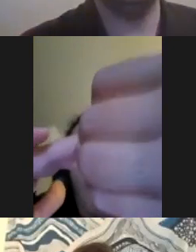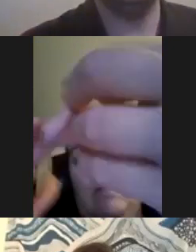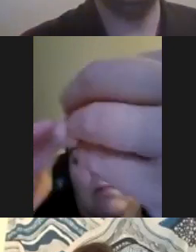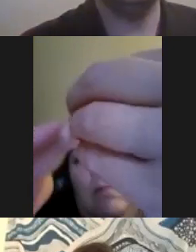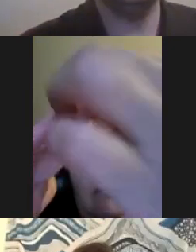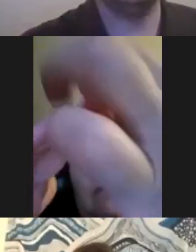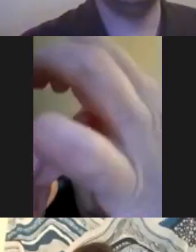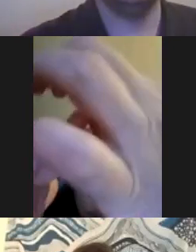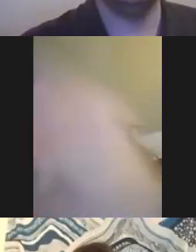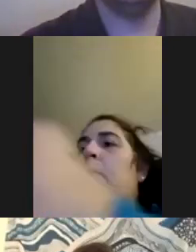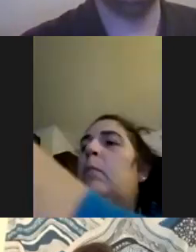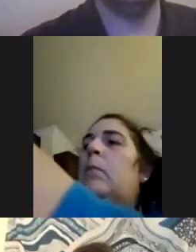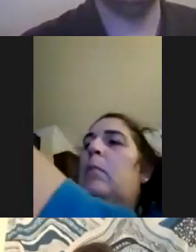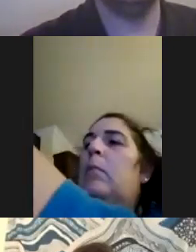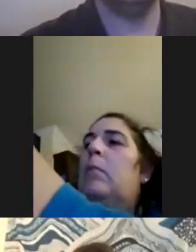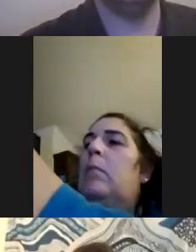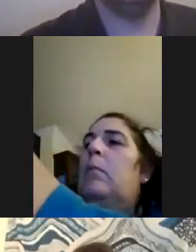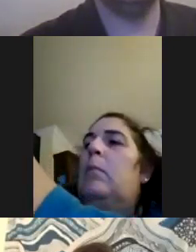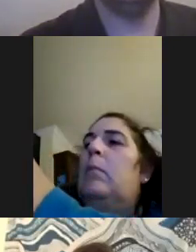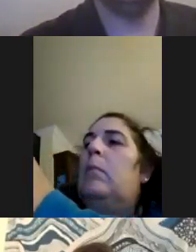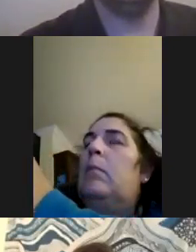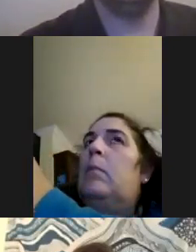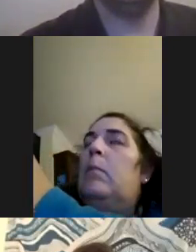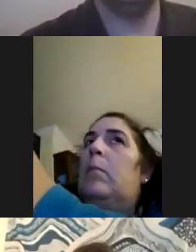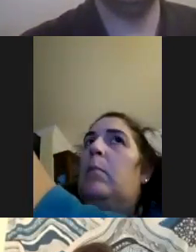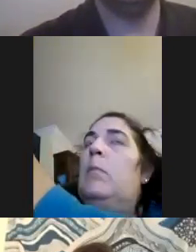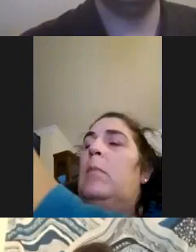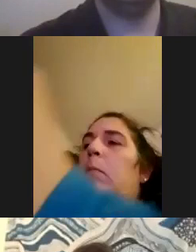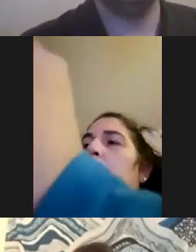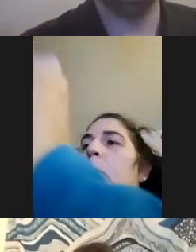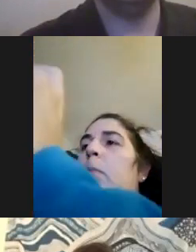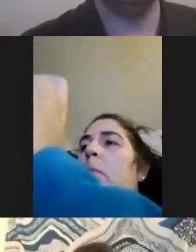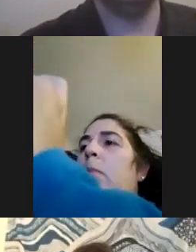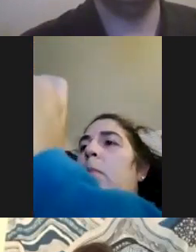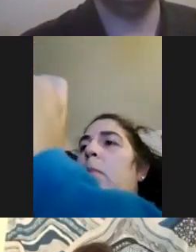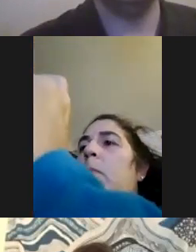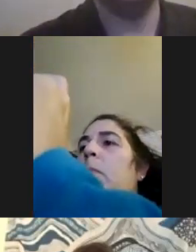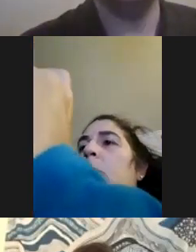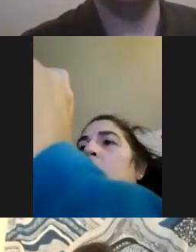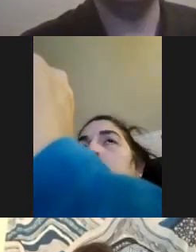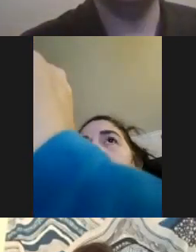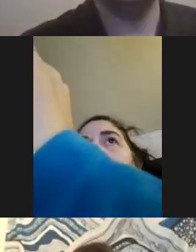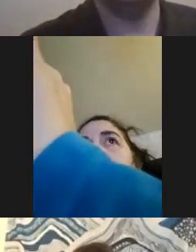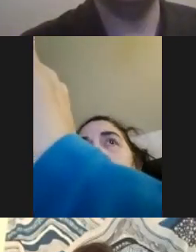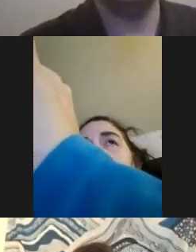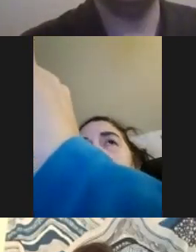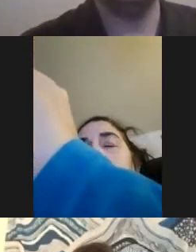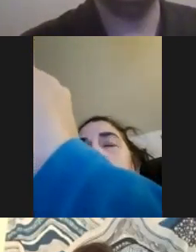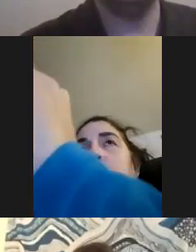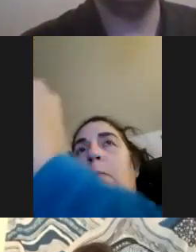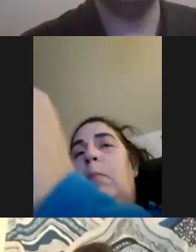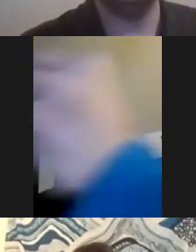great questions in the chat, and I'm going to go ahead and share my screen again, get back in here.